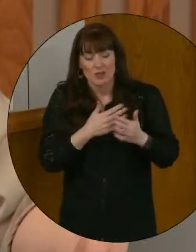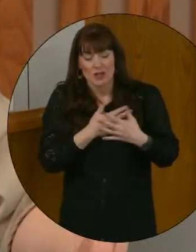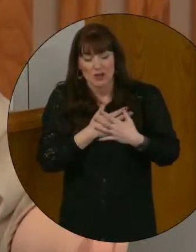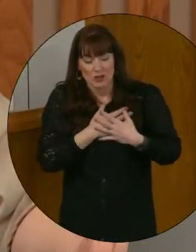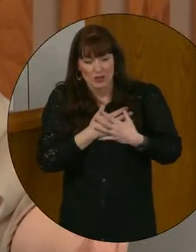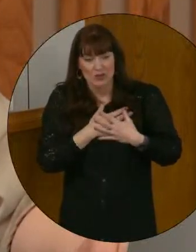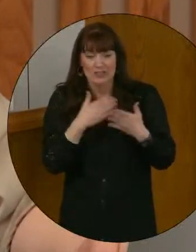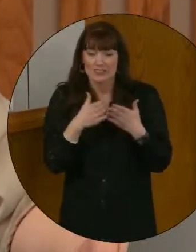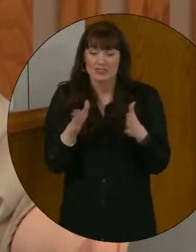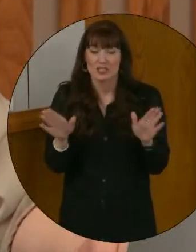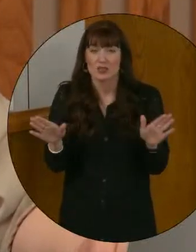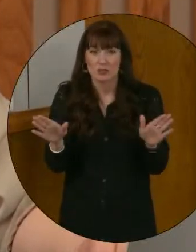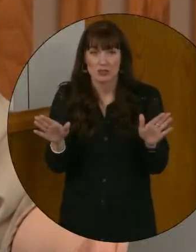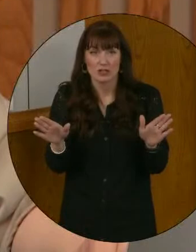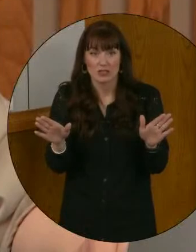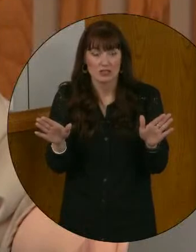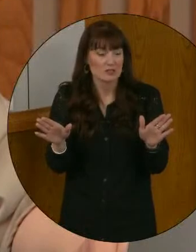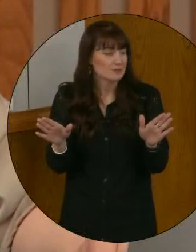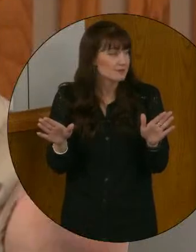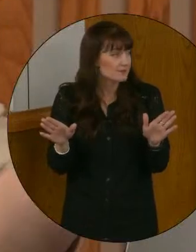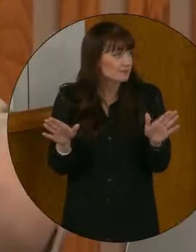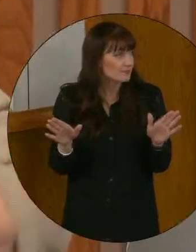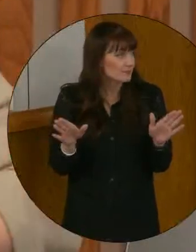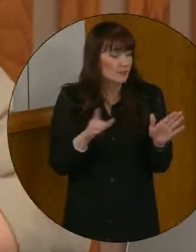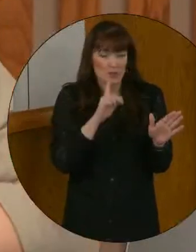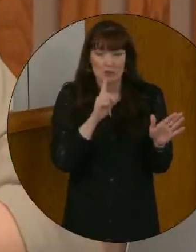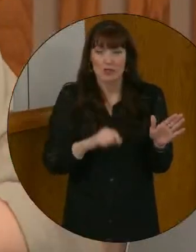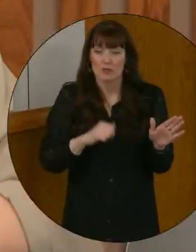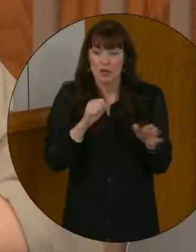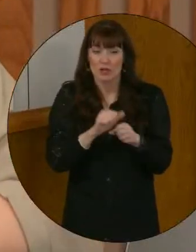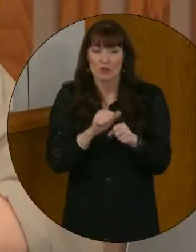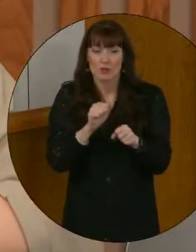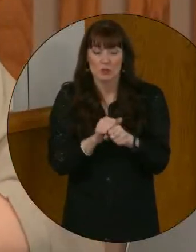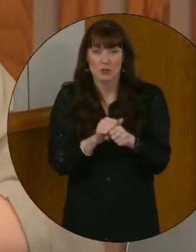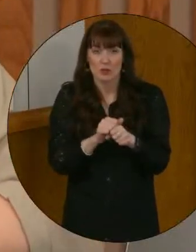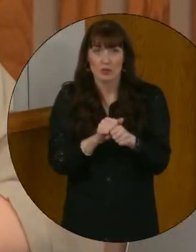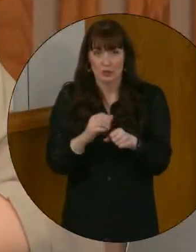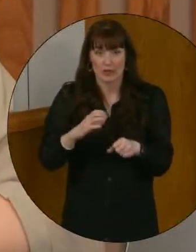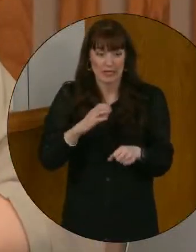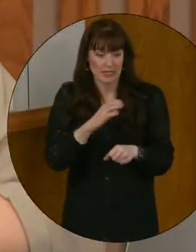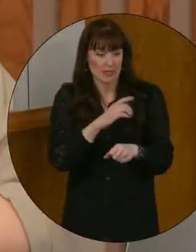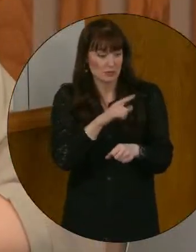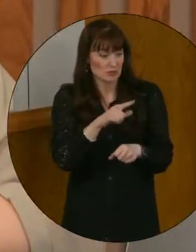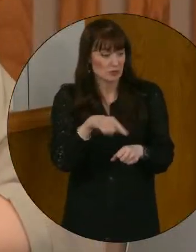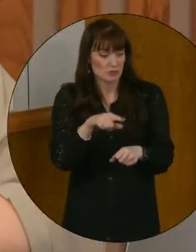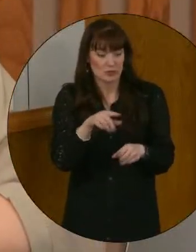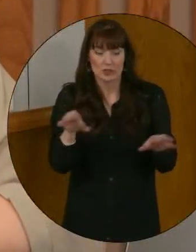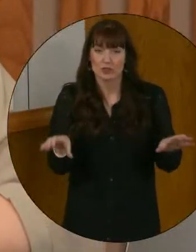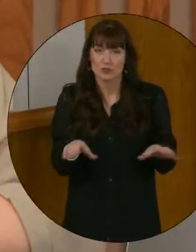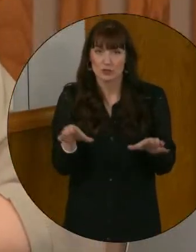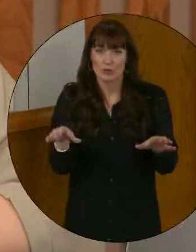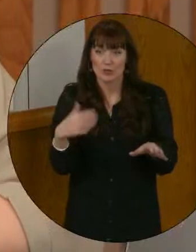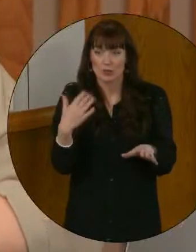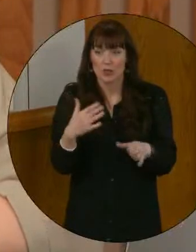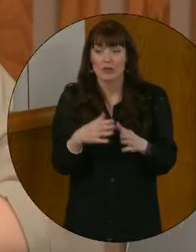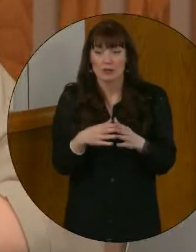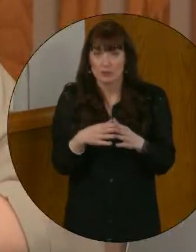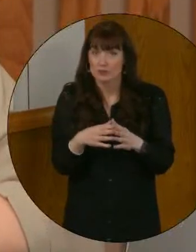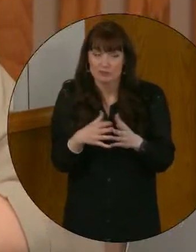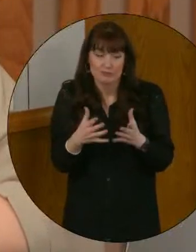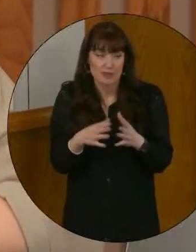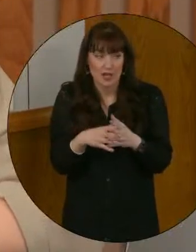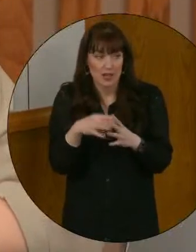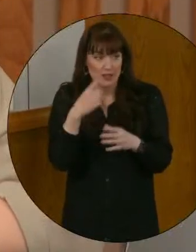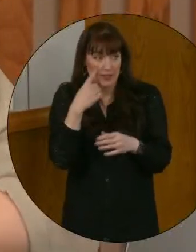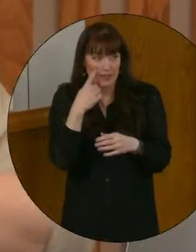And generally, I'm really proud of the work that the council is doing. There's just, I think we're